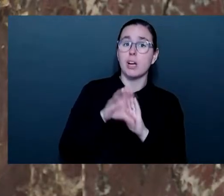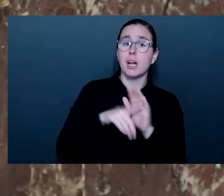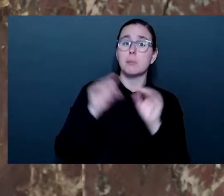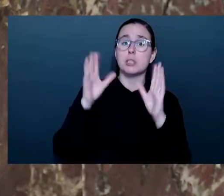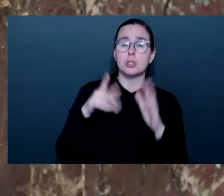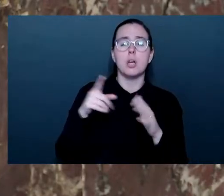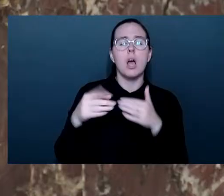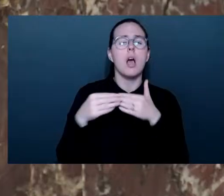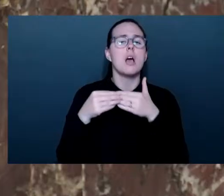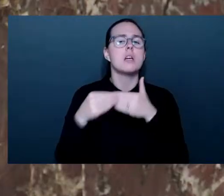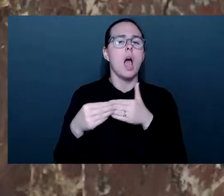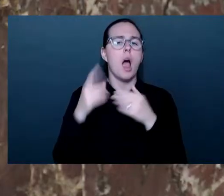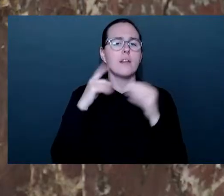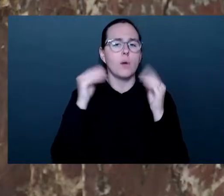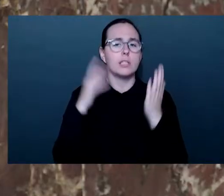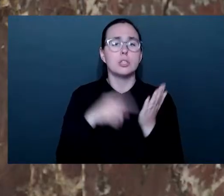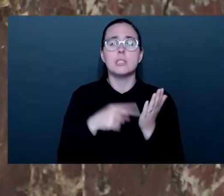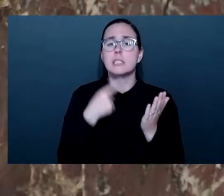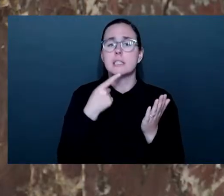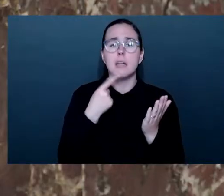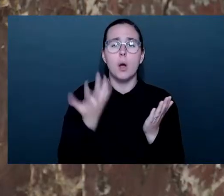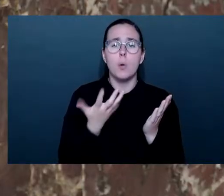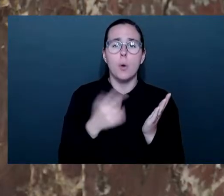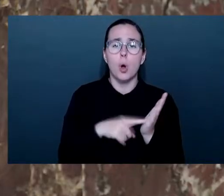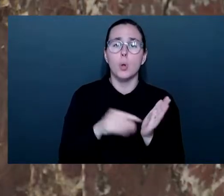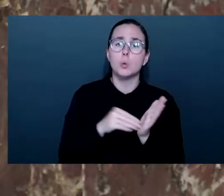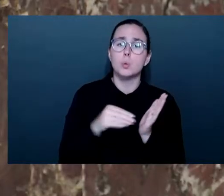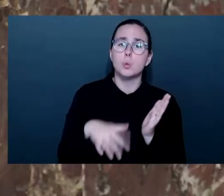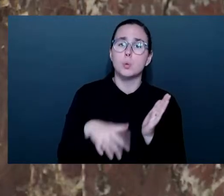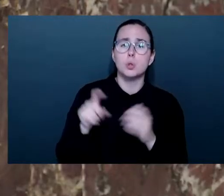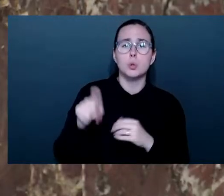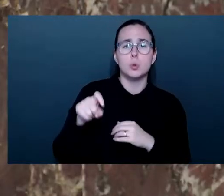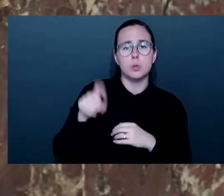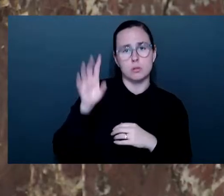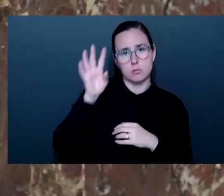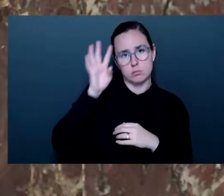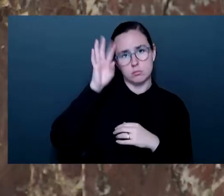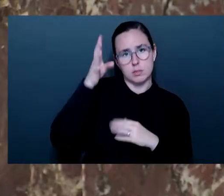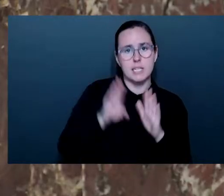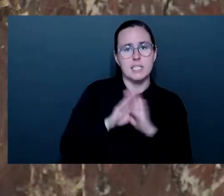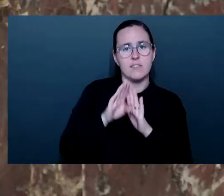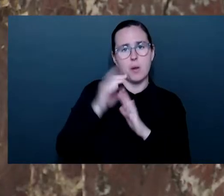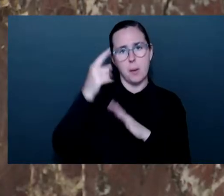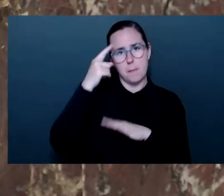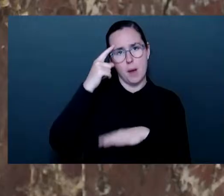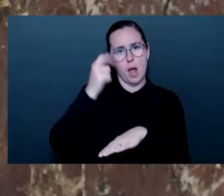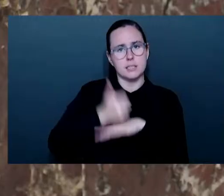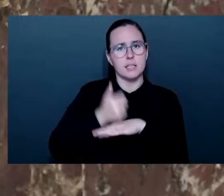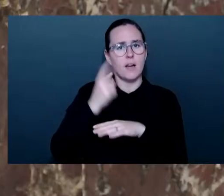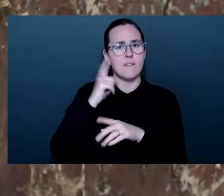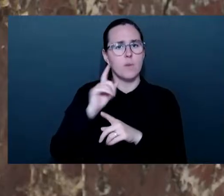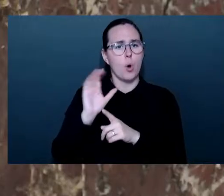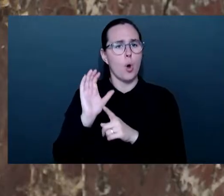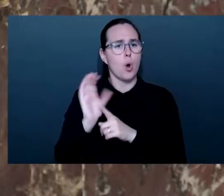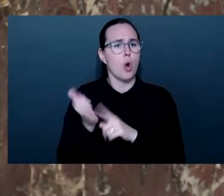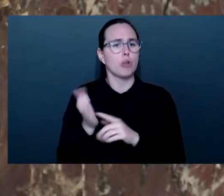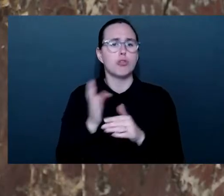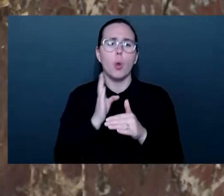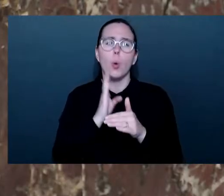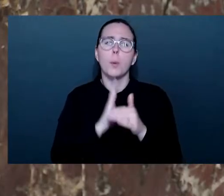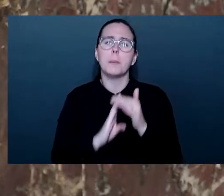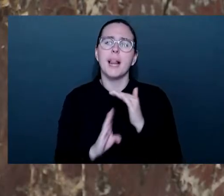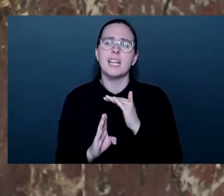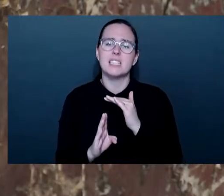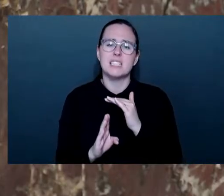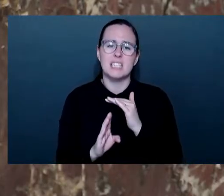cultural humility. Cultural humility. In our classrooms, our kids are being taught to not